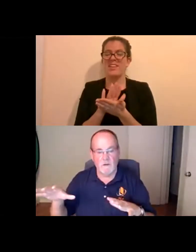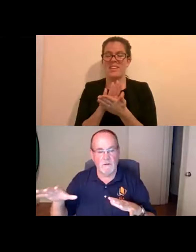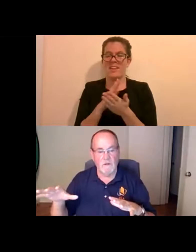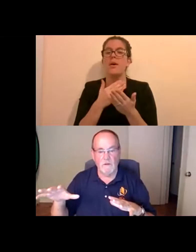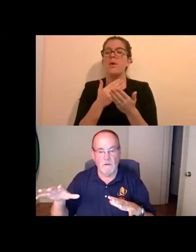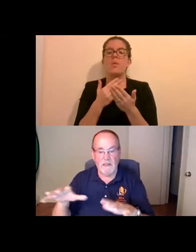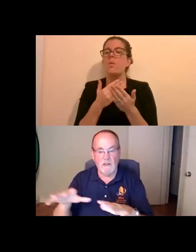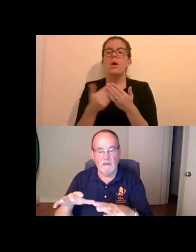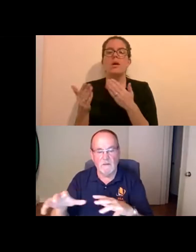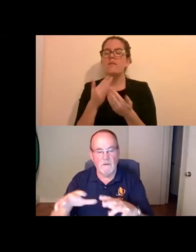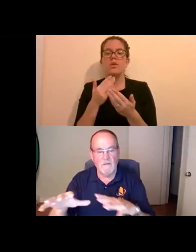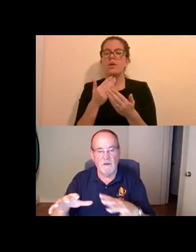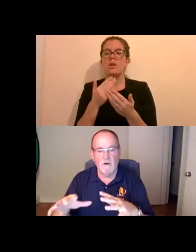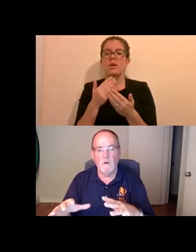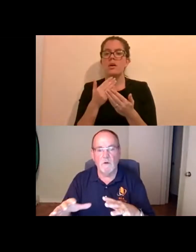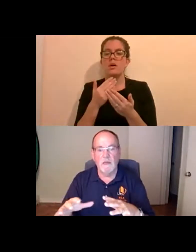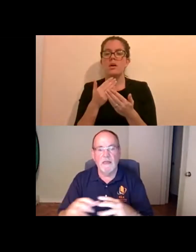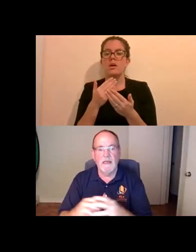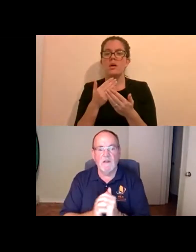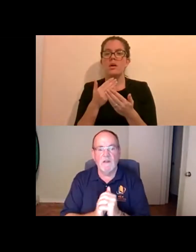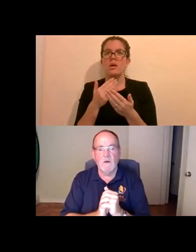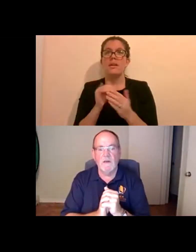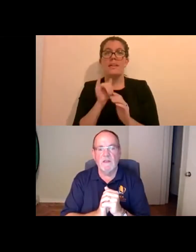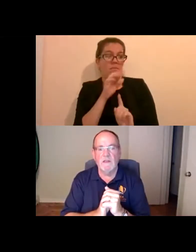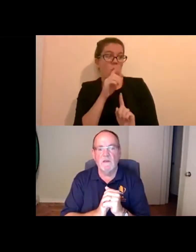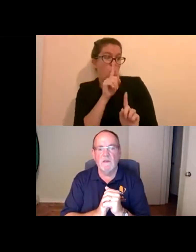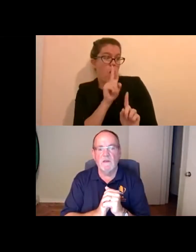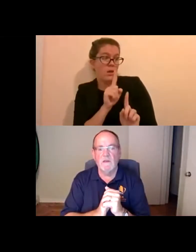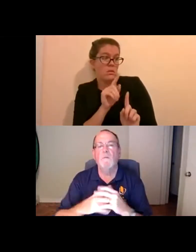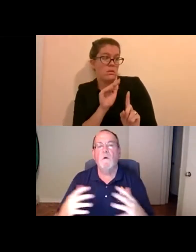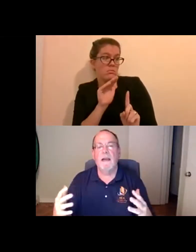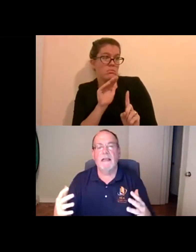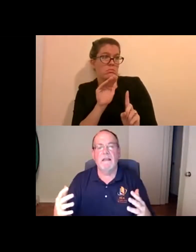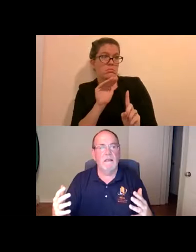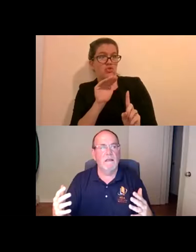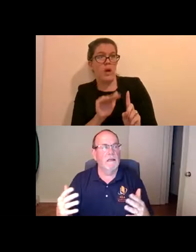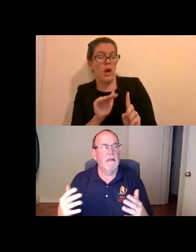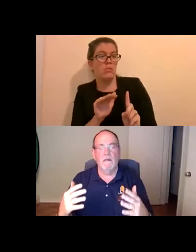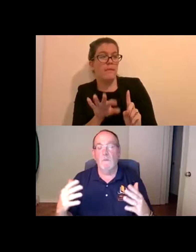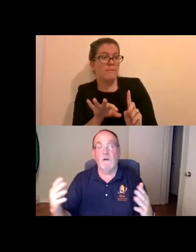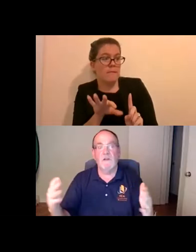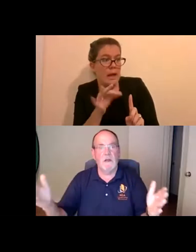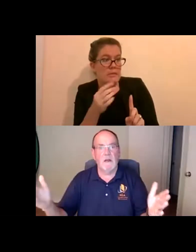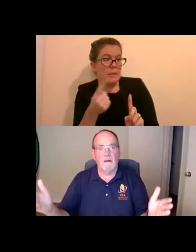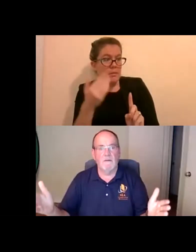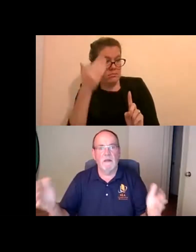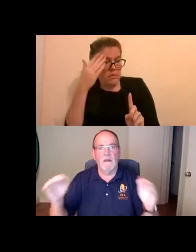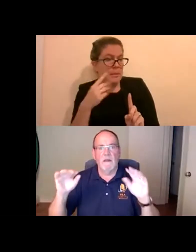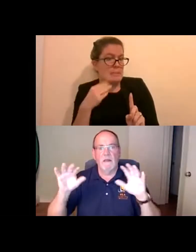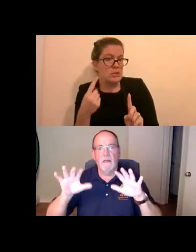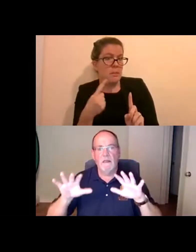spreads through the rest of the group. And so it's much more at the kind of the mercy